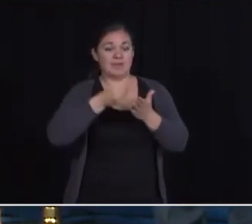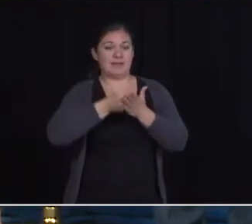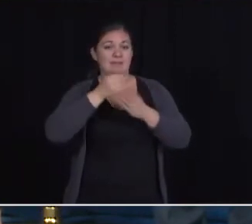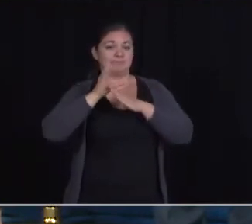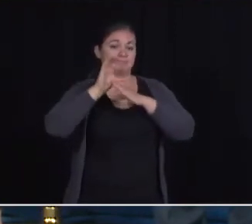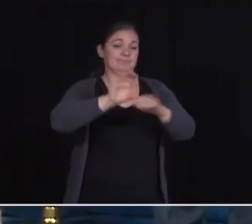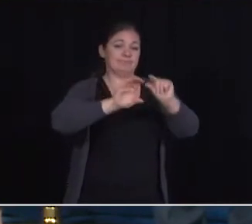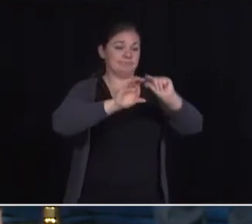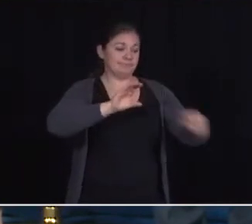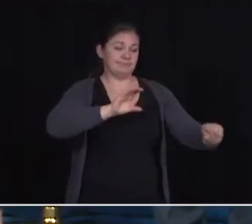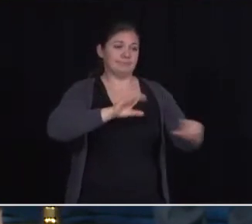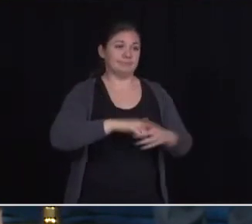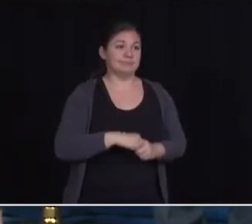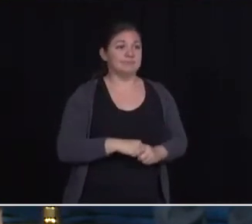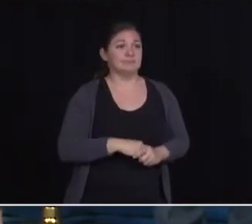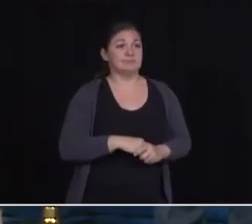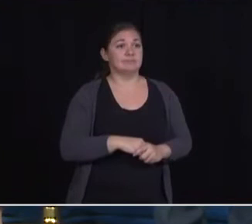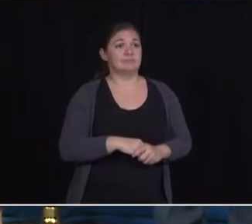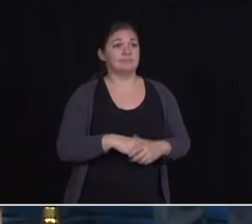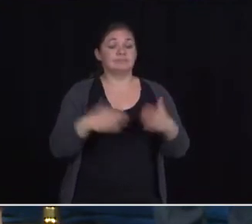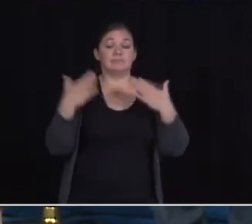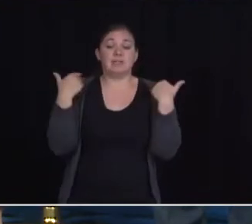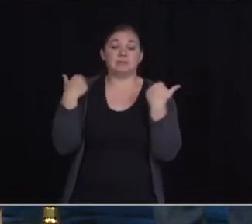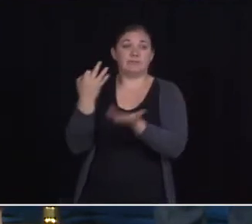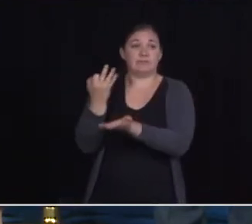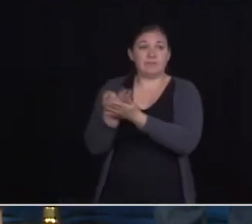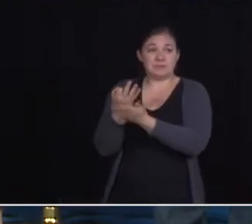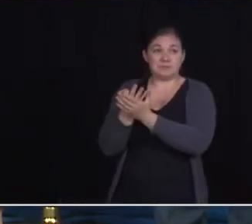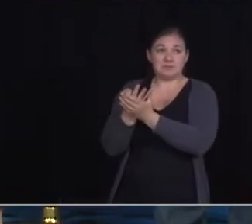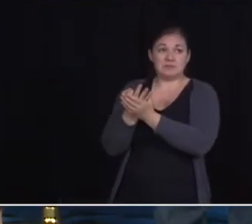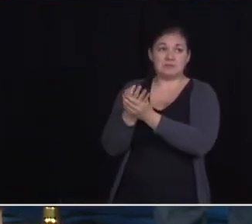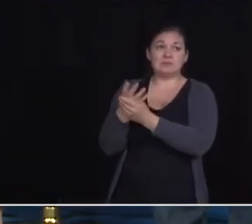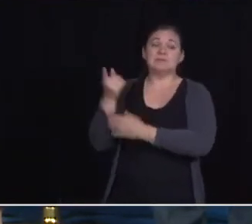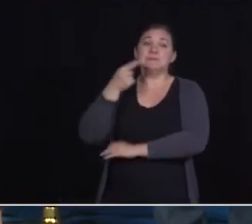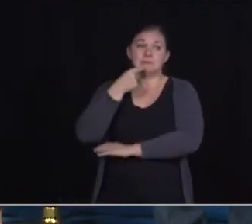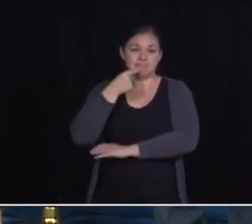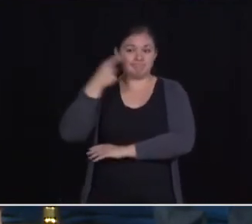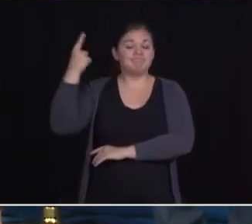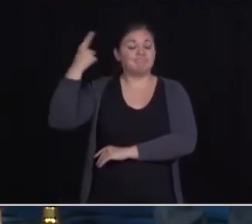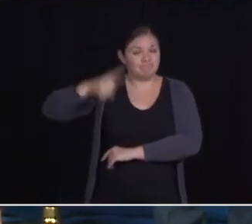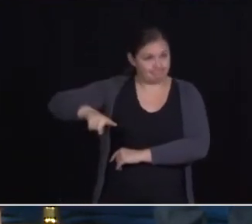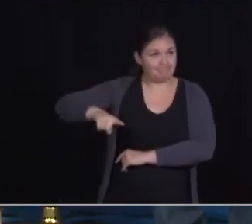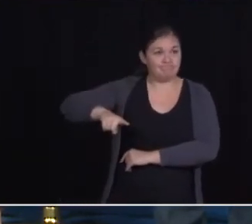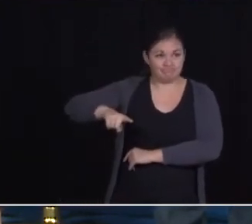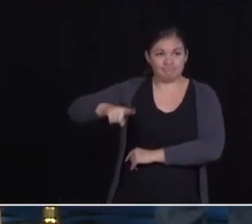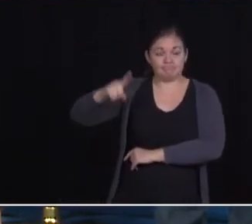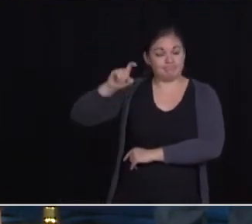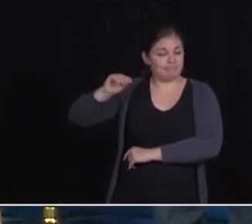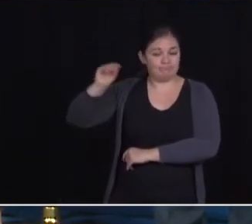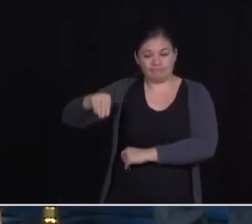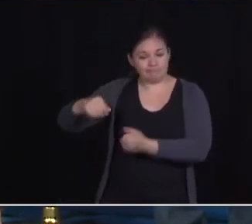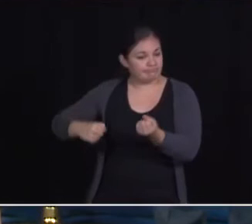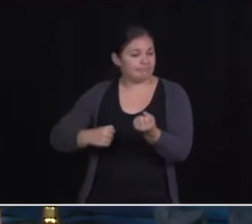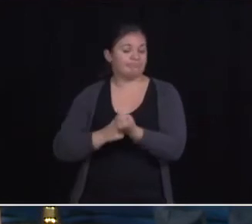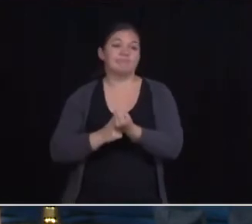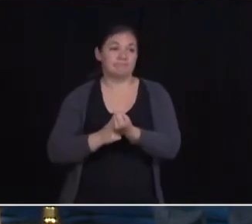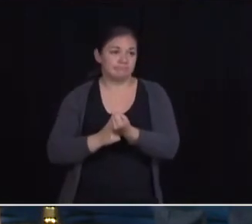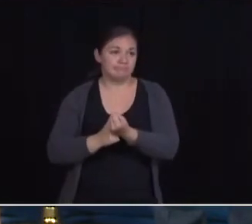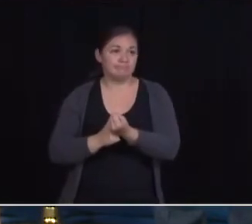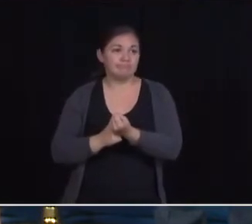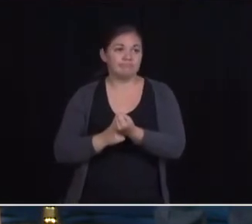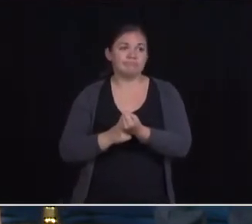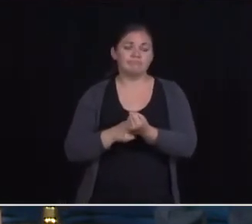them, and she agreed 100%. I know my finance minister made the call as well. So it's tough.